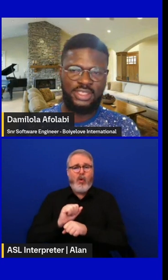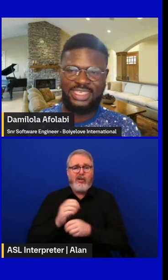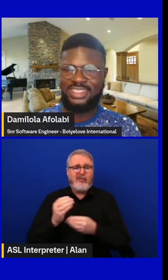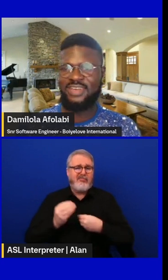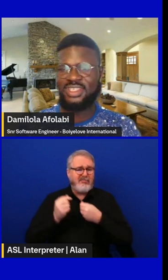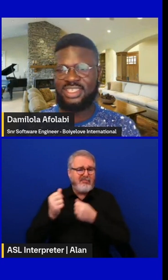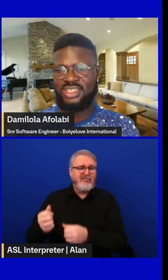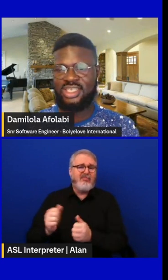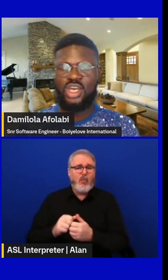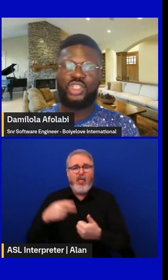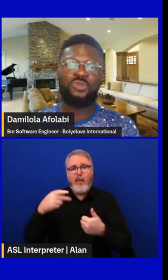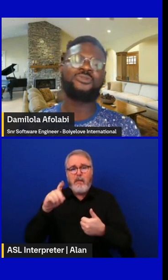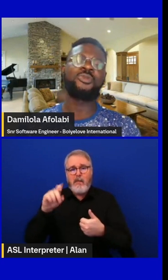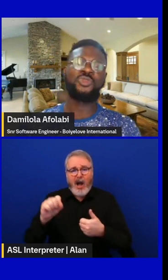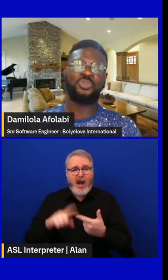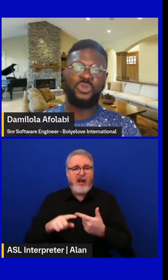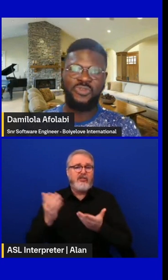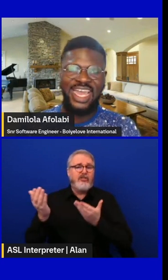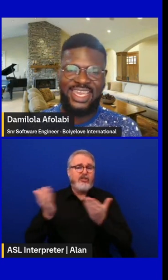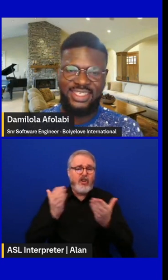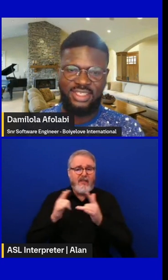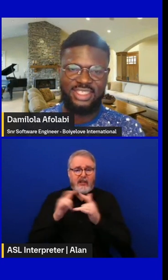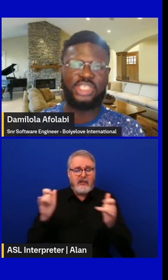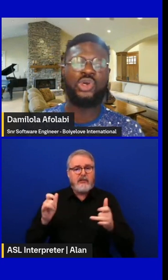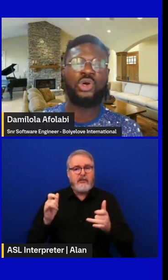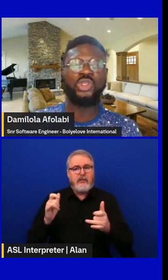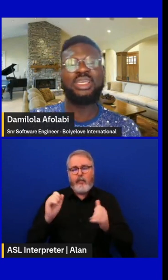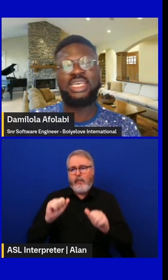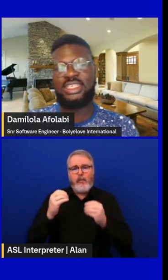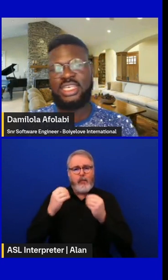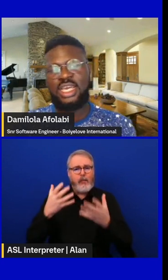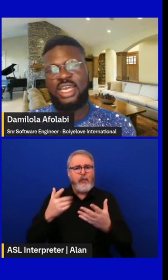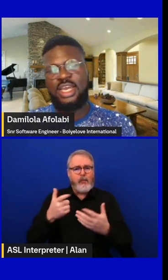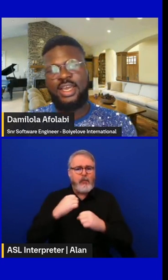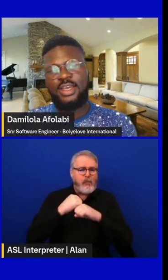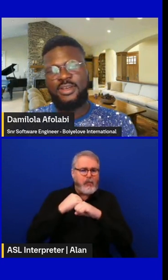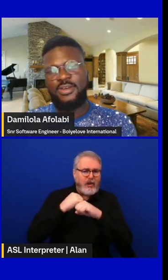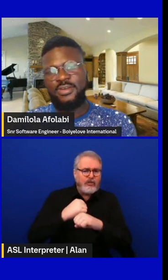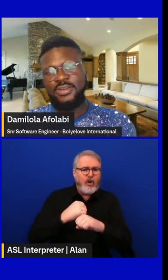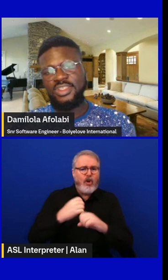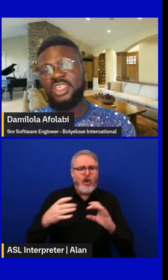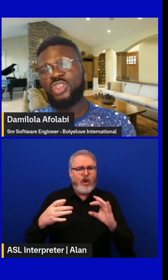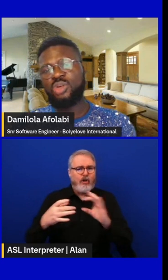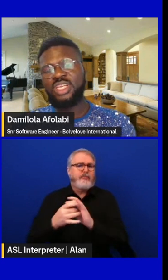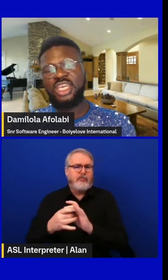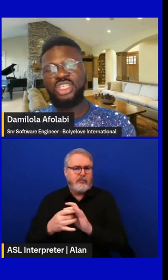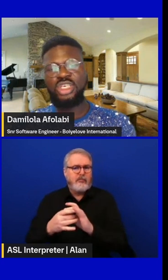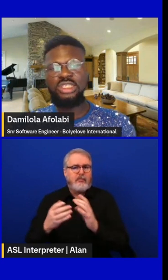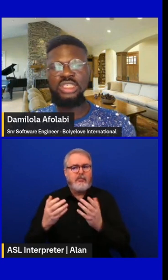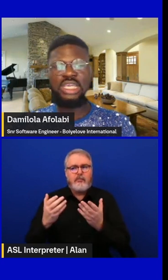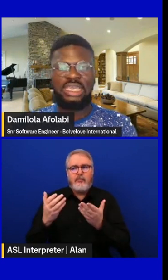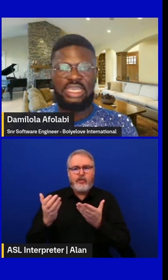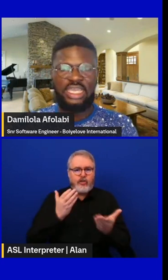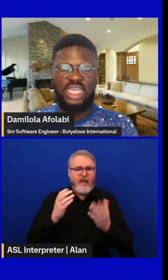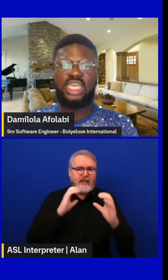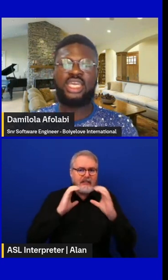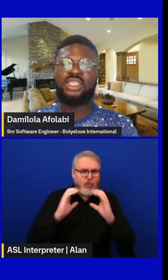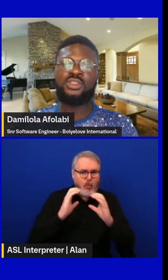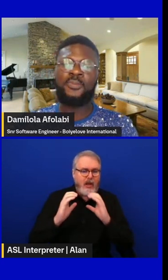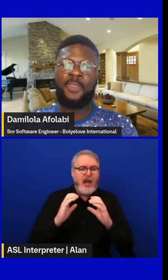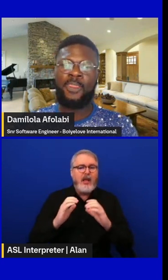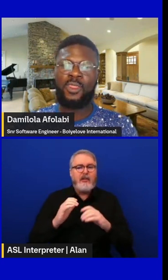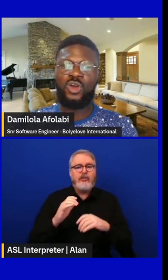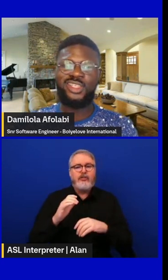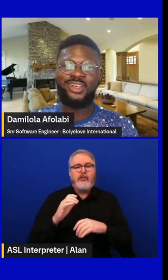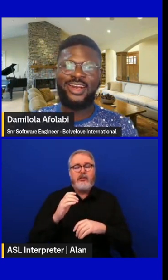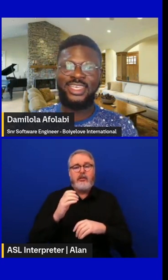like pods and services to provide secure automated service communications